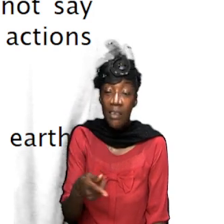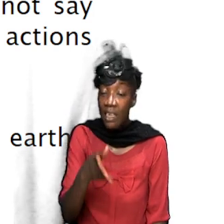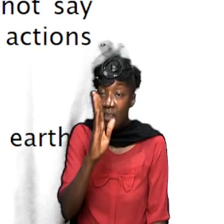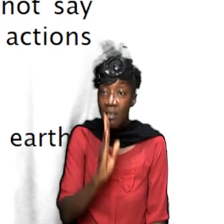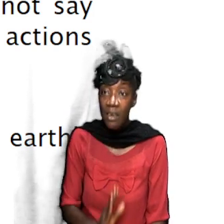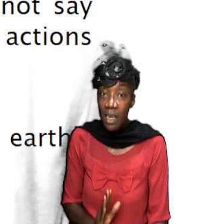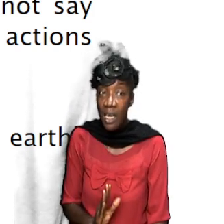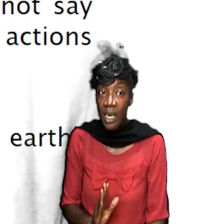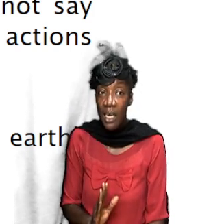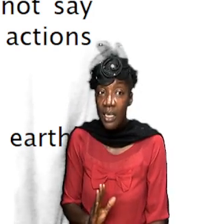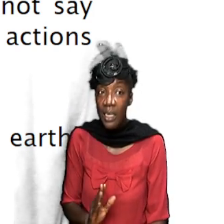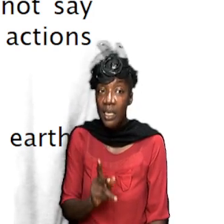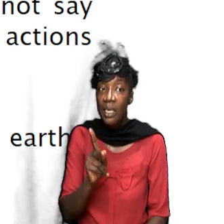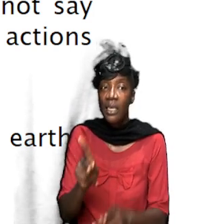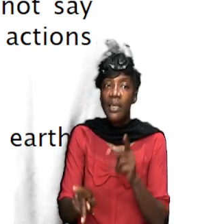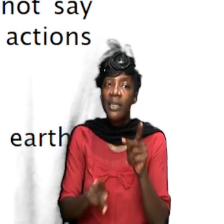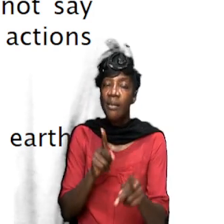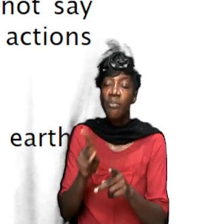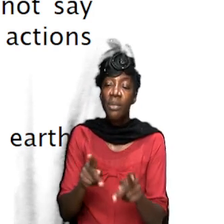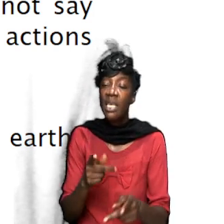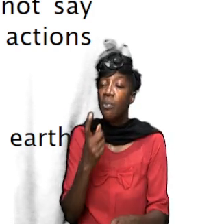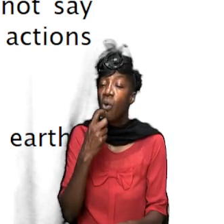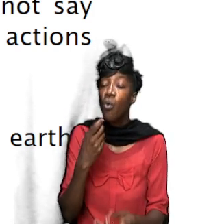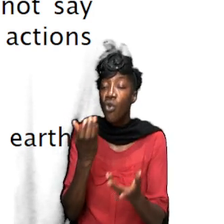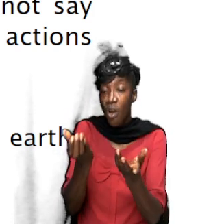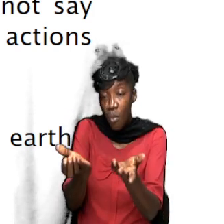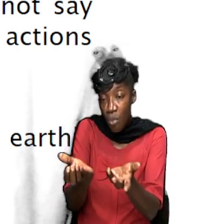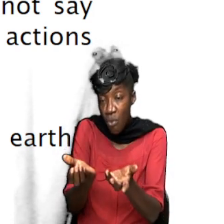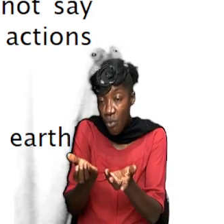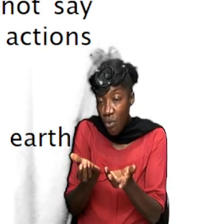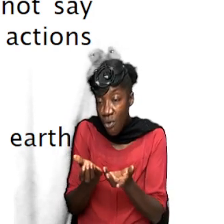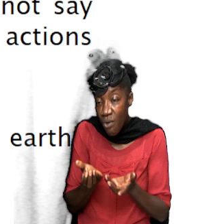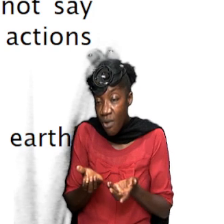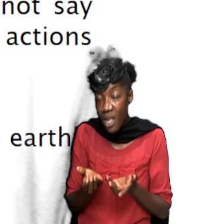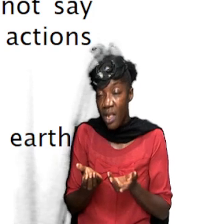It says to God that the people whom he brought out, the people